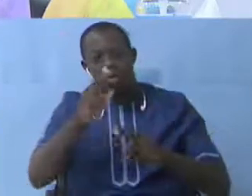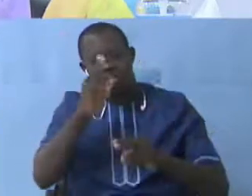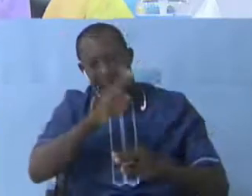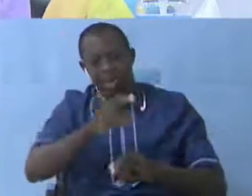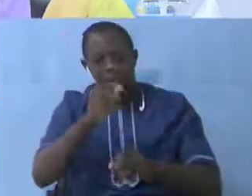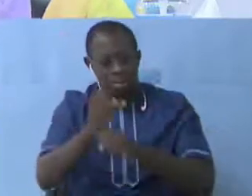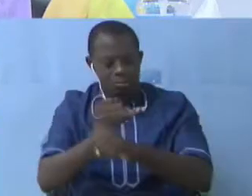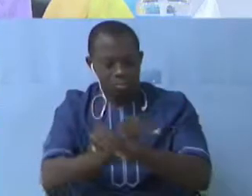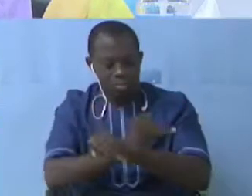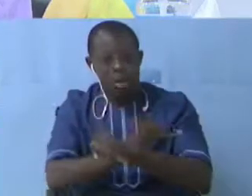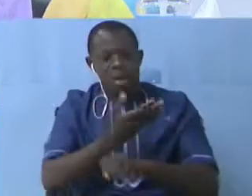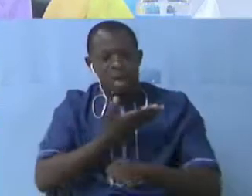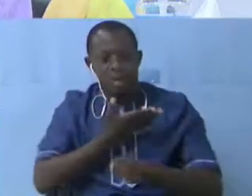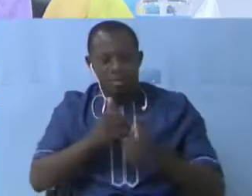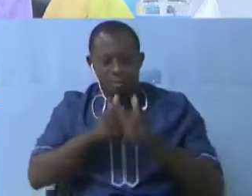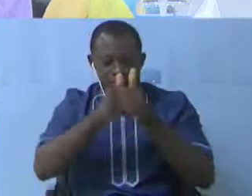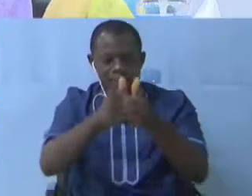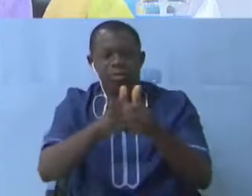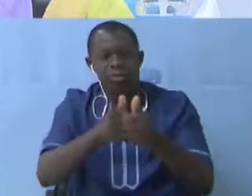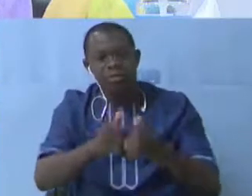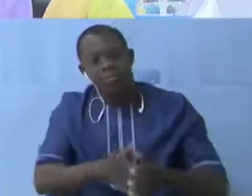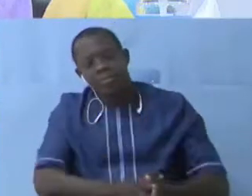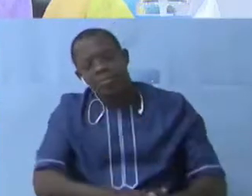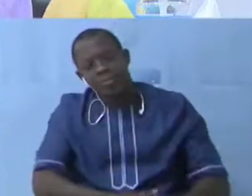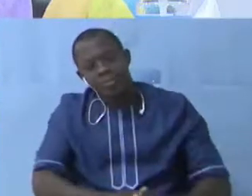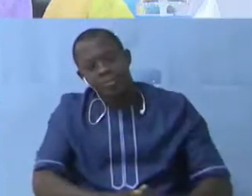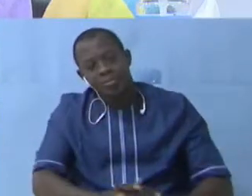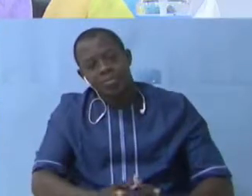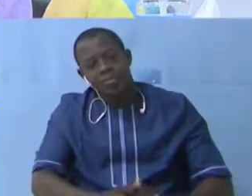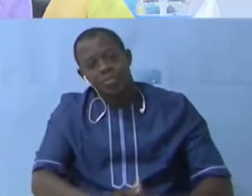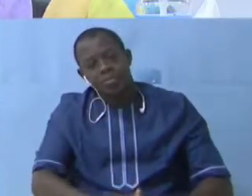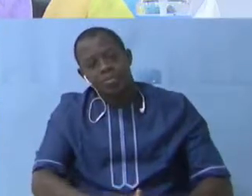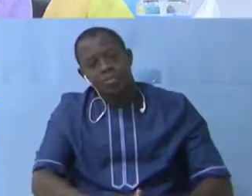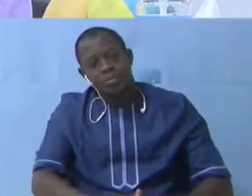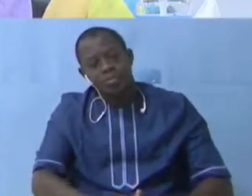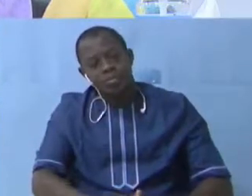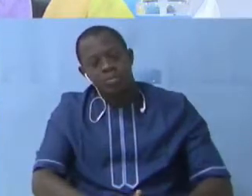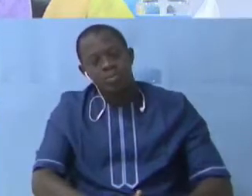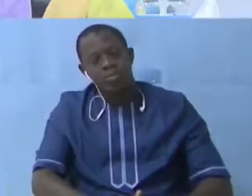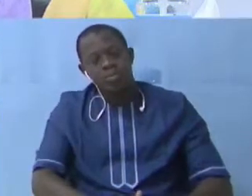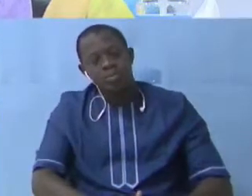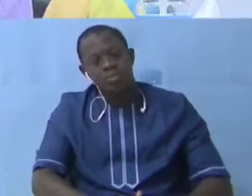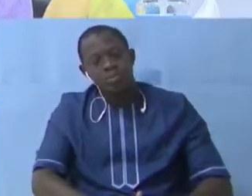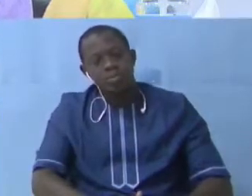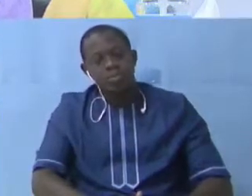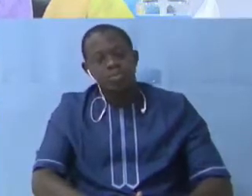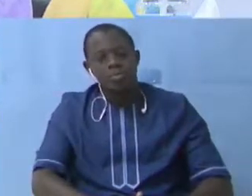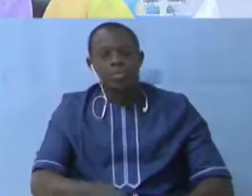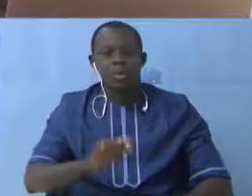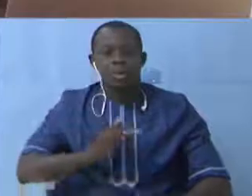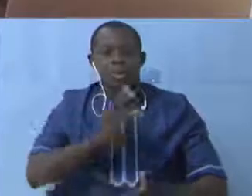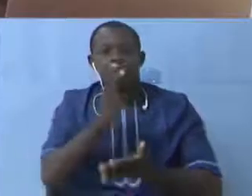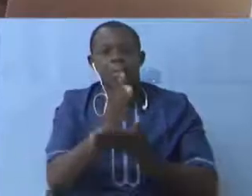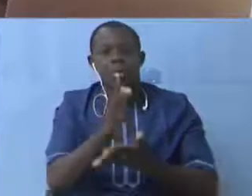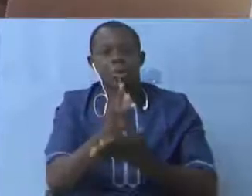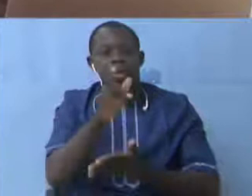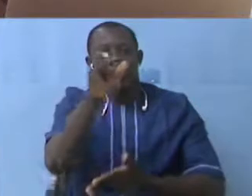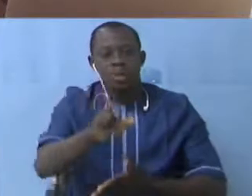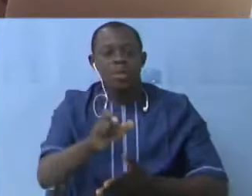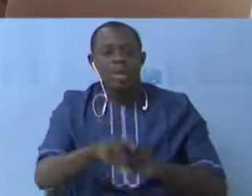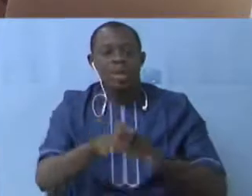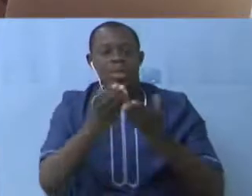pour gis ne daal danañu mën a jëfoo déclaration boobu pour dëggalal yenn loi. Madam Witness, is it correct that this said Jainaba Jam is